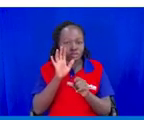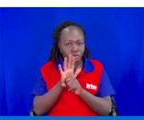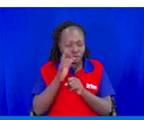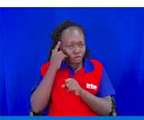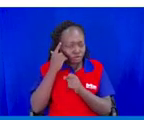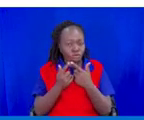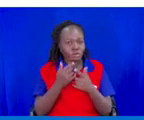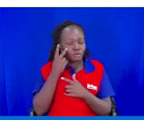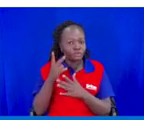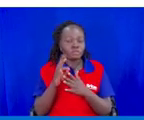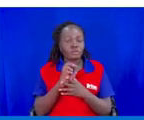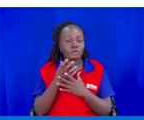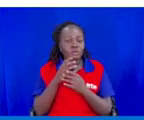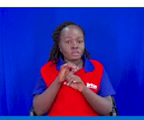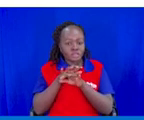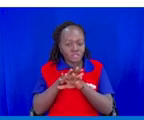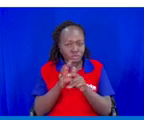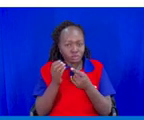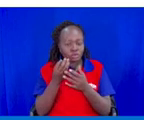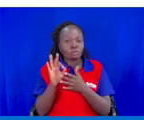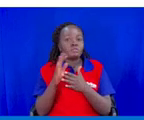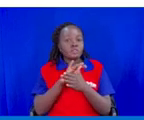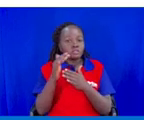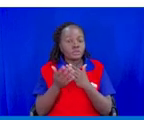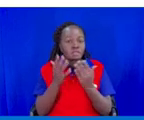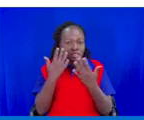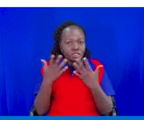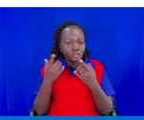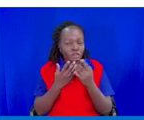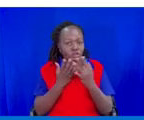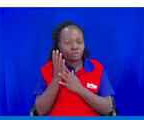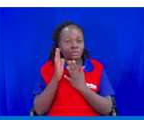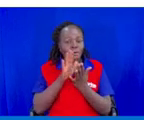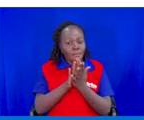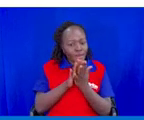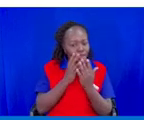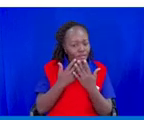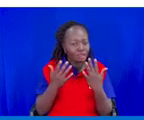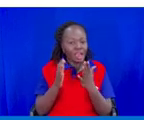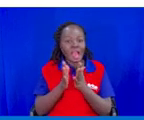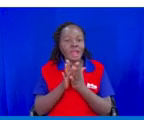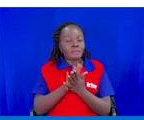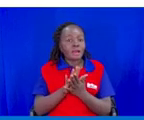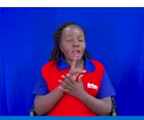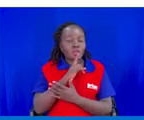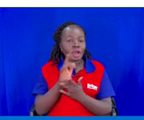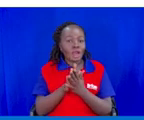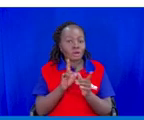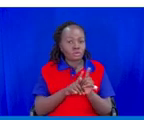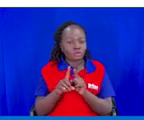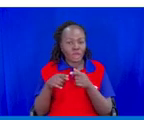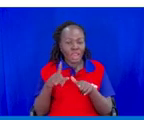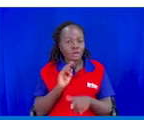either distribution of insurance products through banking channels, what they call bank assurance. And it also allows us to be able to